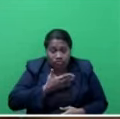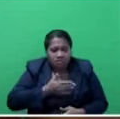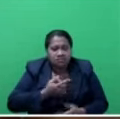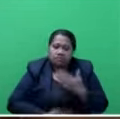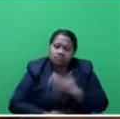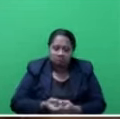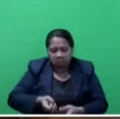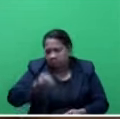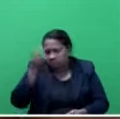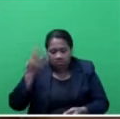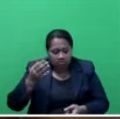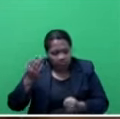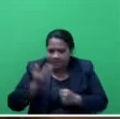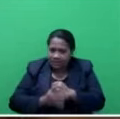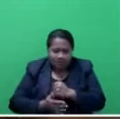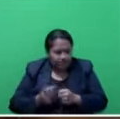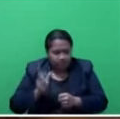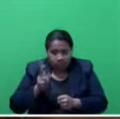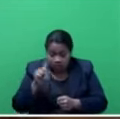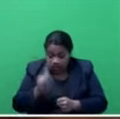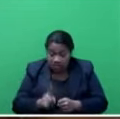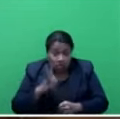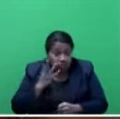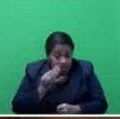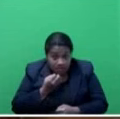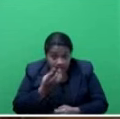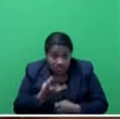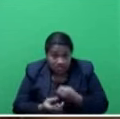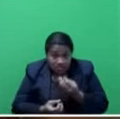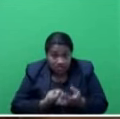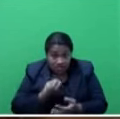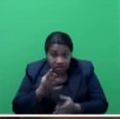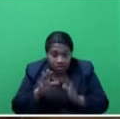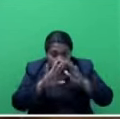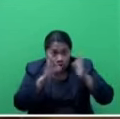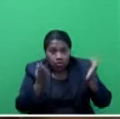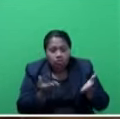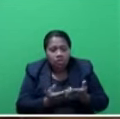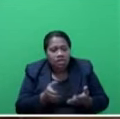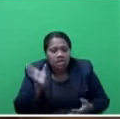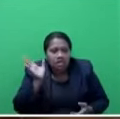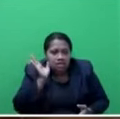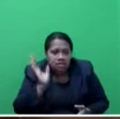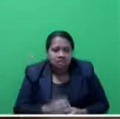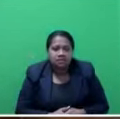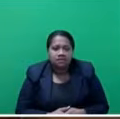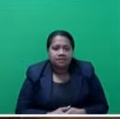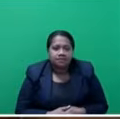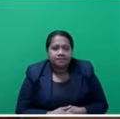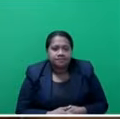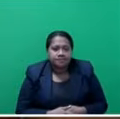No more, never again. Today, when we speak, the world listens. Indeed, it takes a shallow and narrow